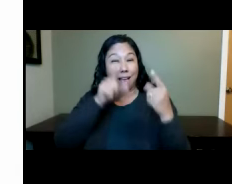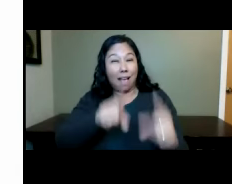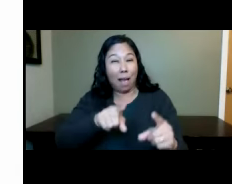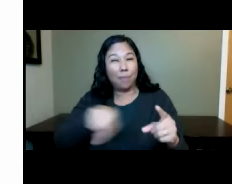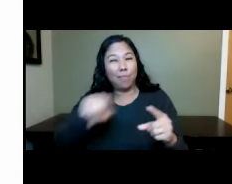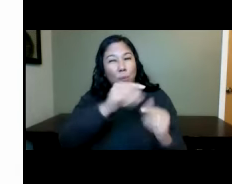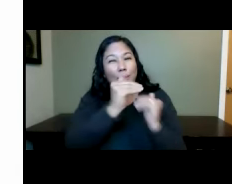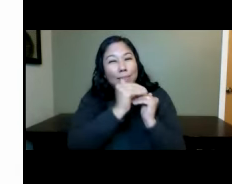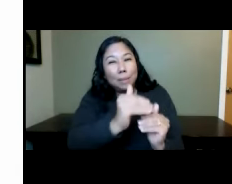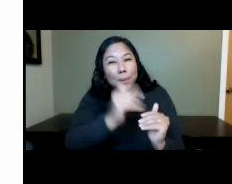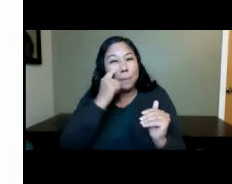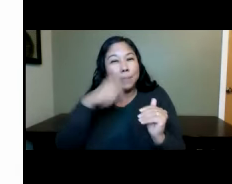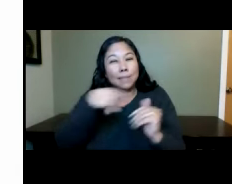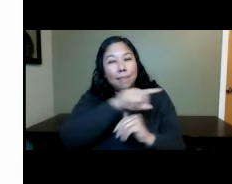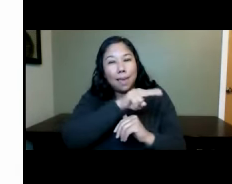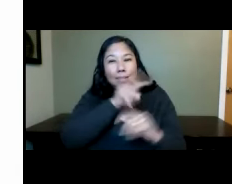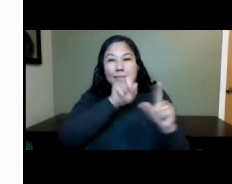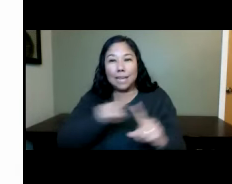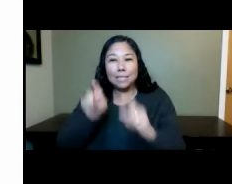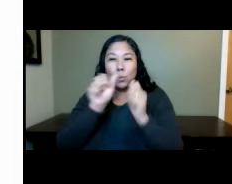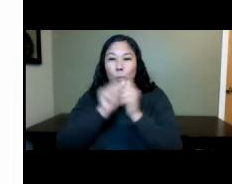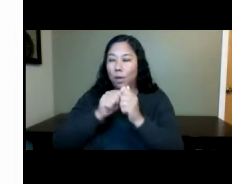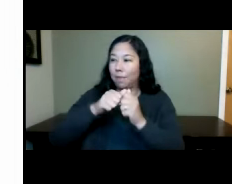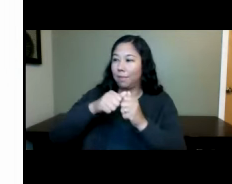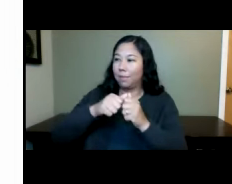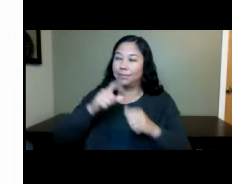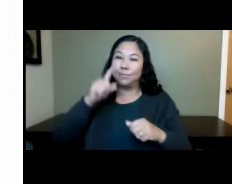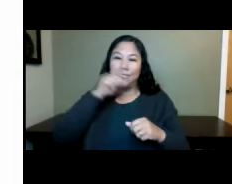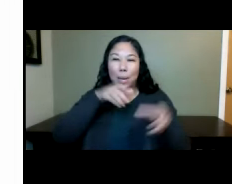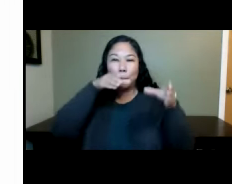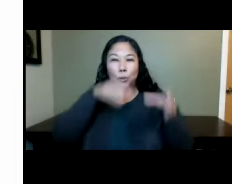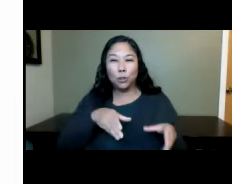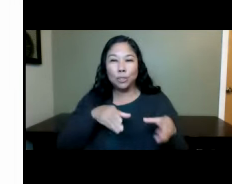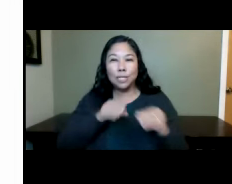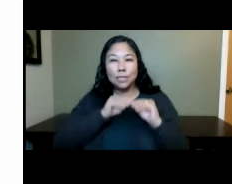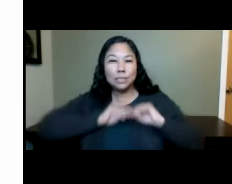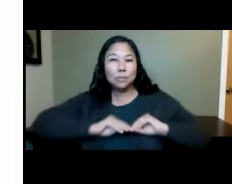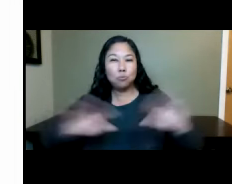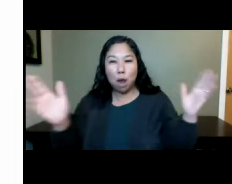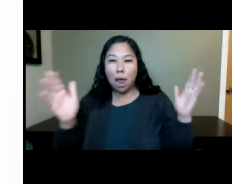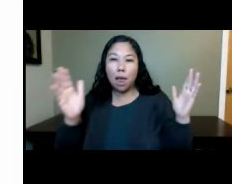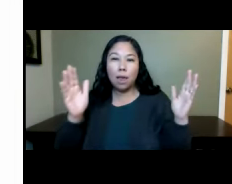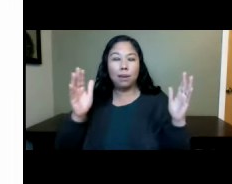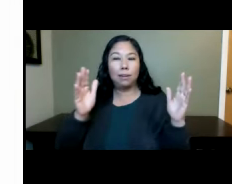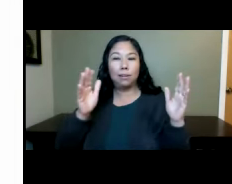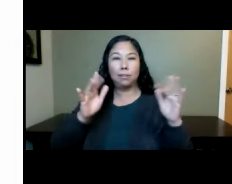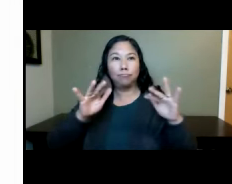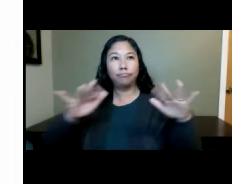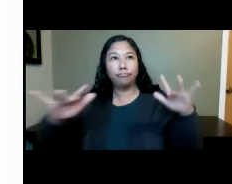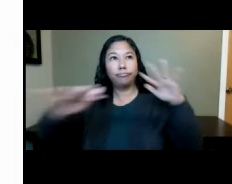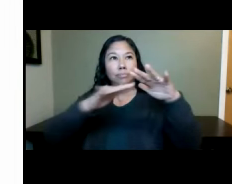with a dummy spreading the particles without without studying whether or not what happens when a person